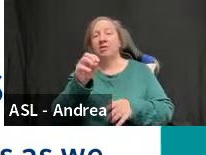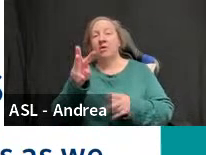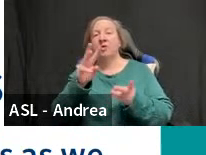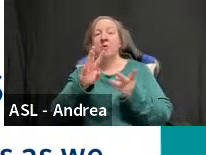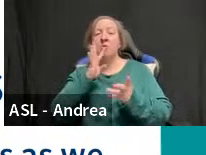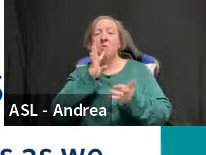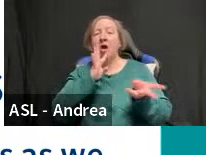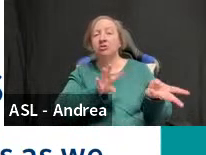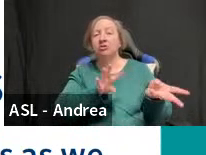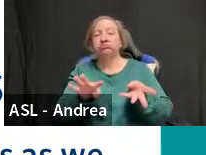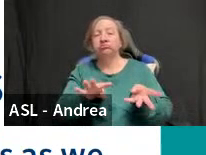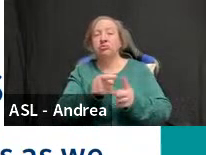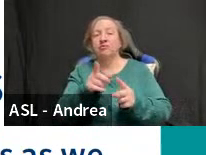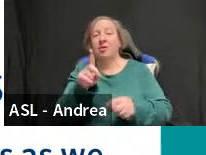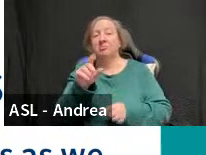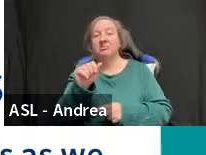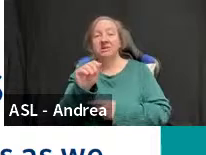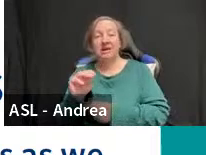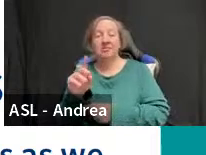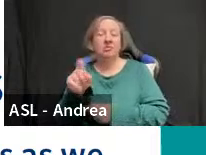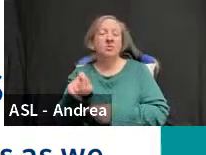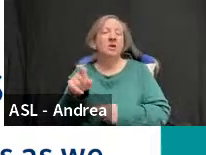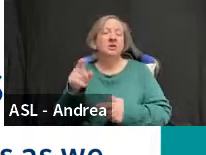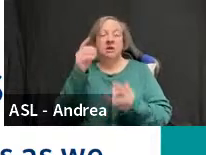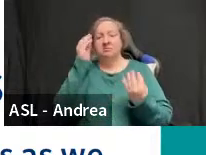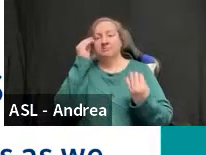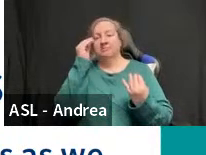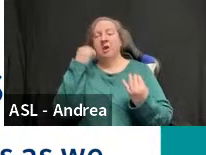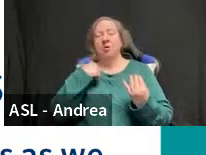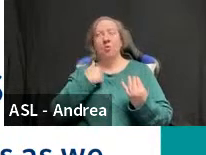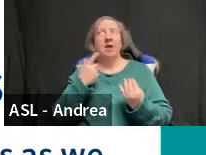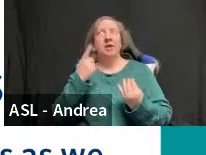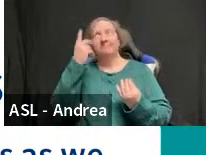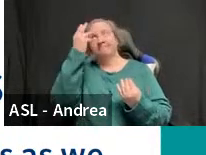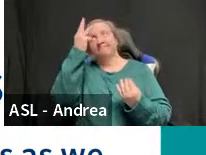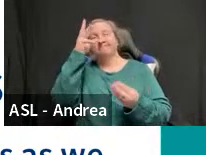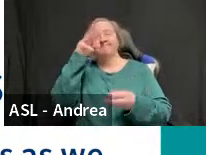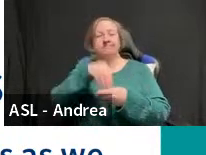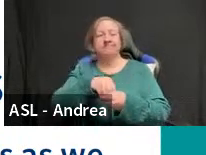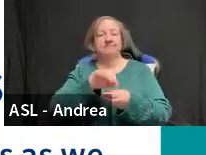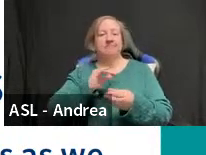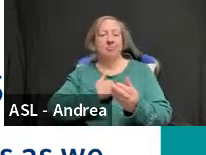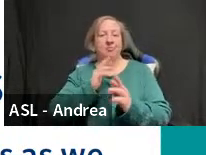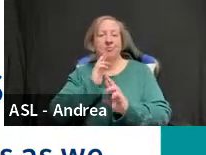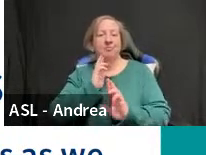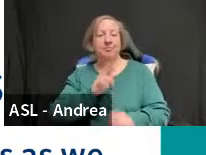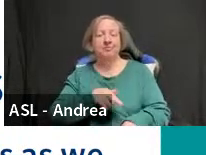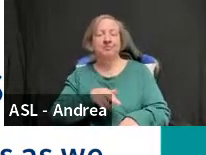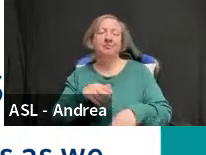dams that we need to take into account, and we have. And we've also